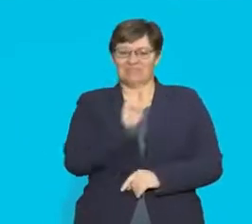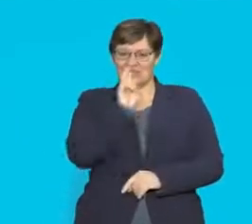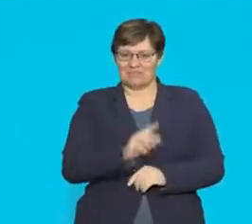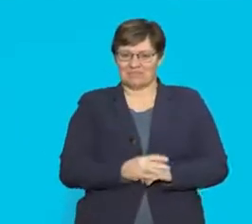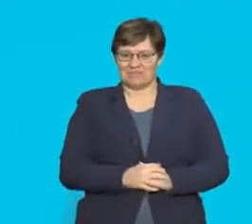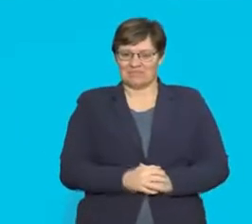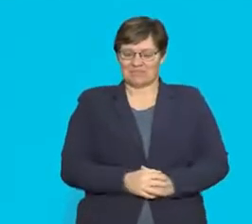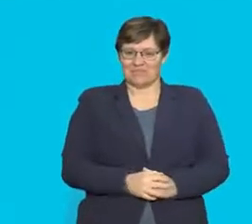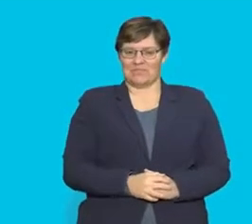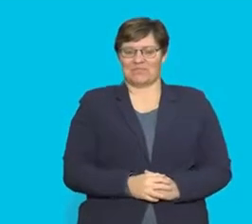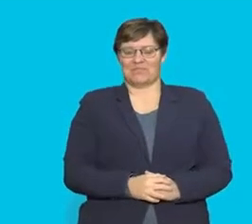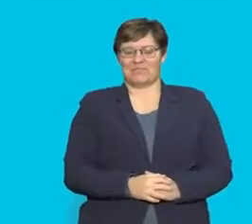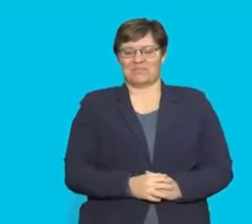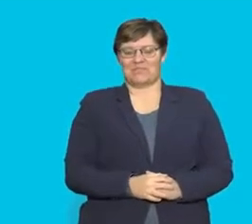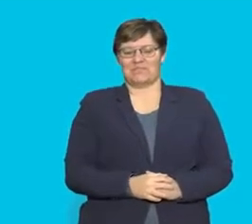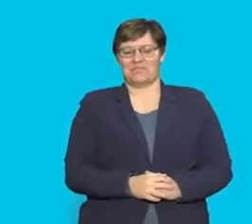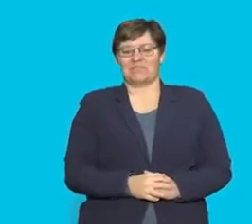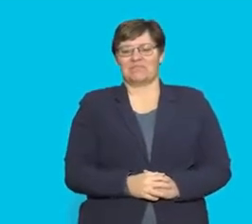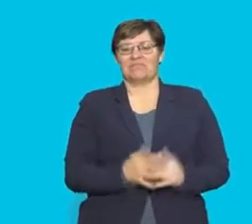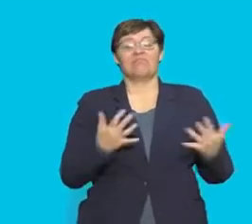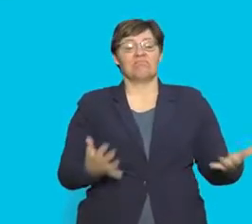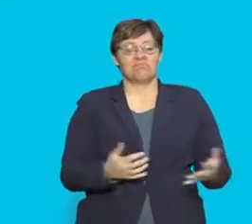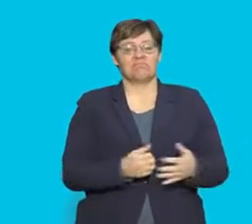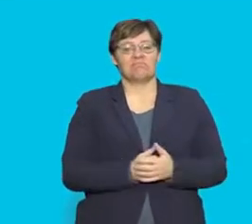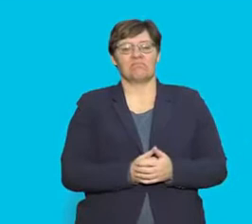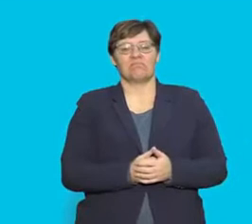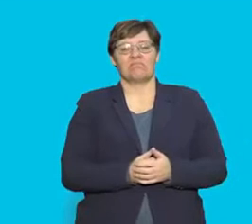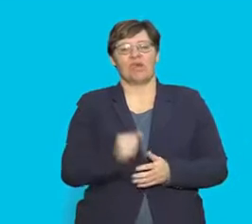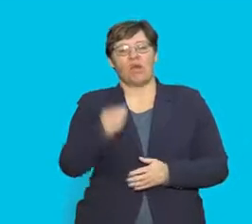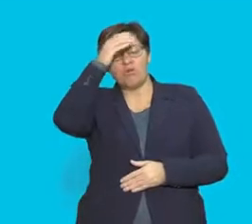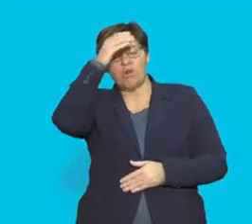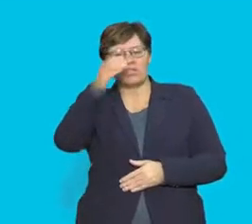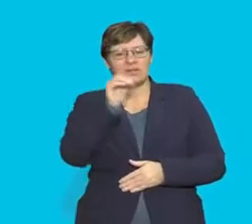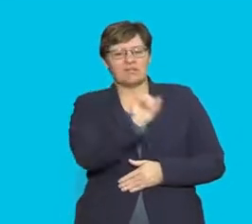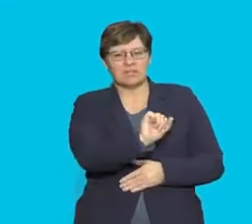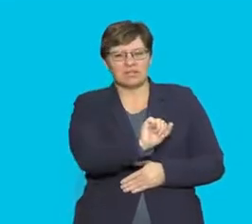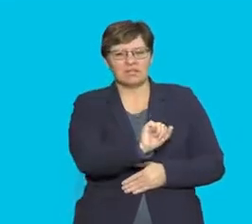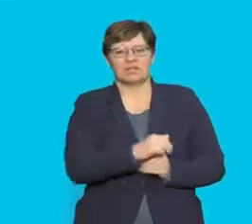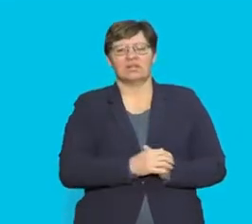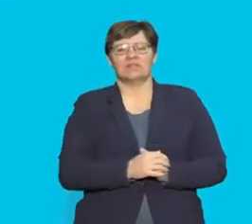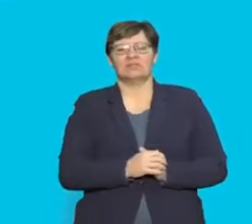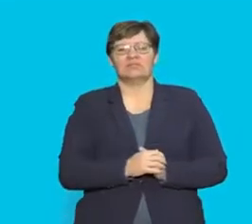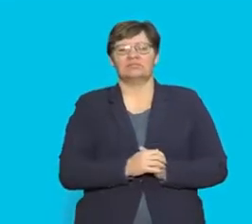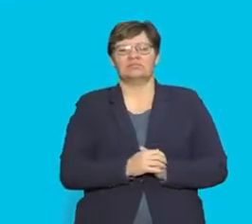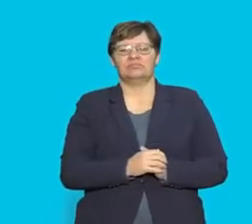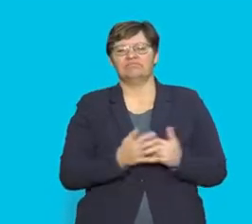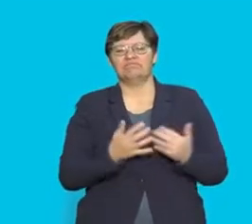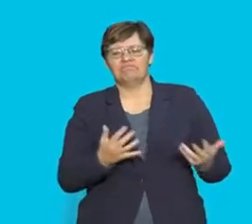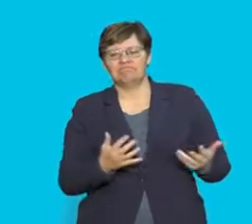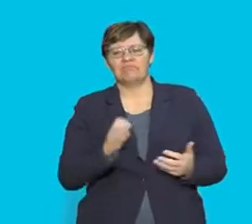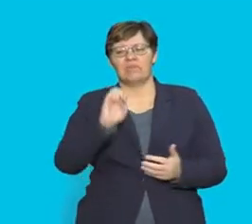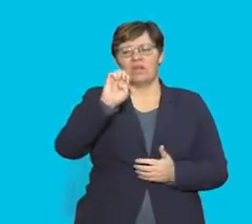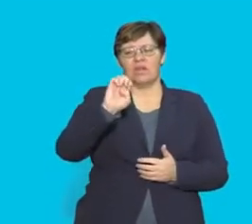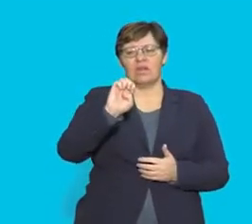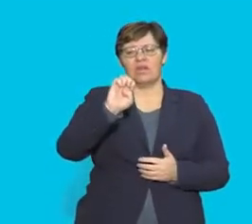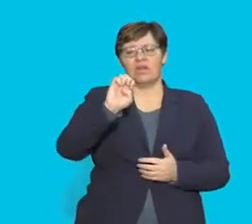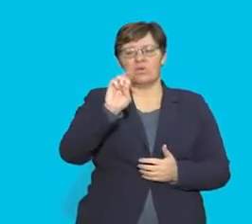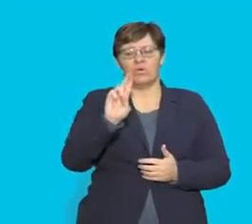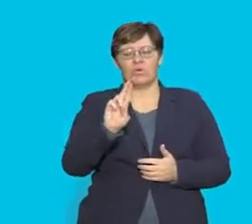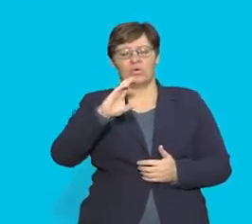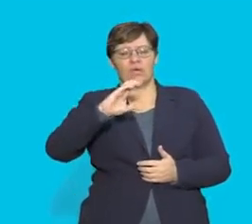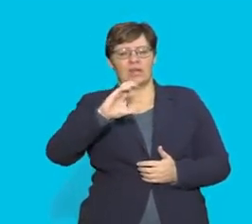it. All right, so when we talk about the concept of Euclidean geometry, there are a lot of things that you're going to be